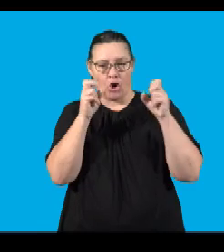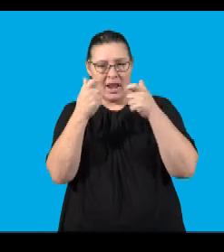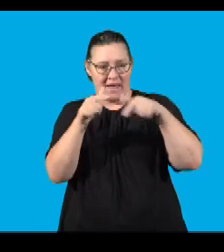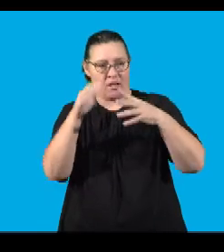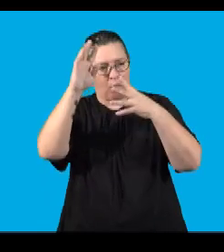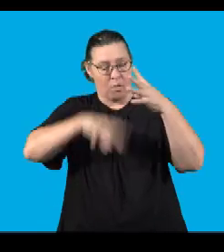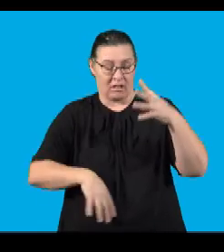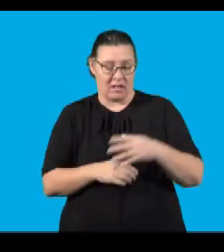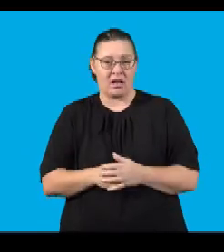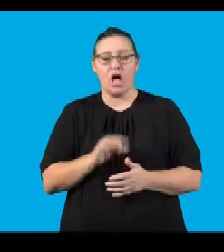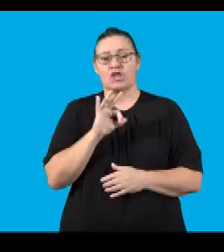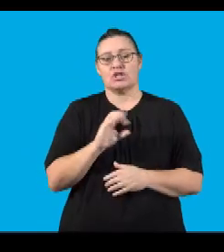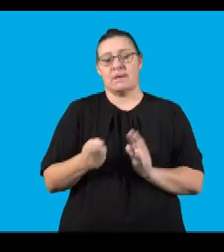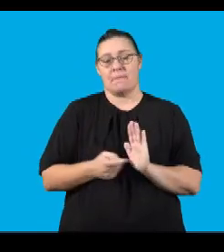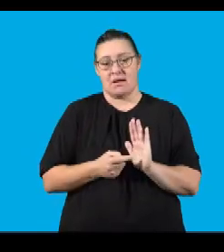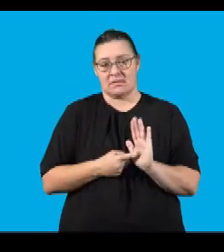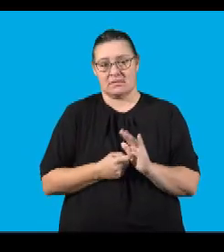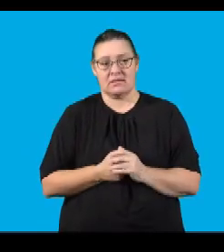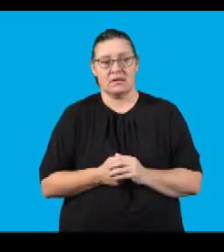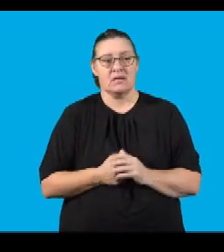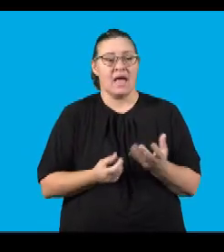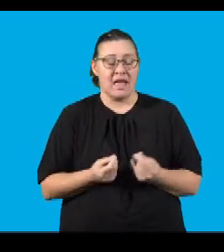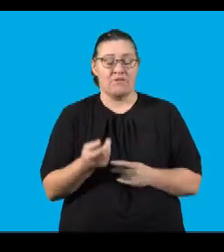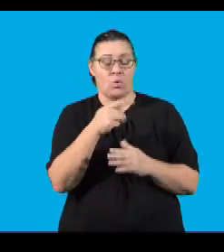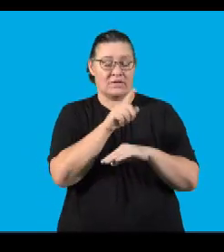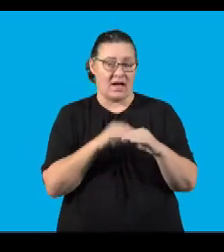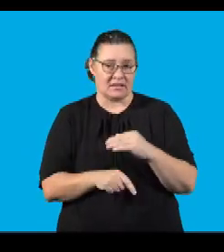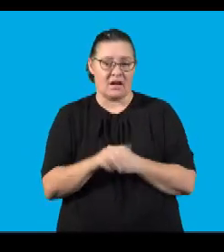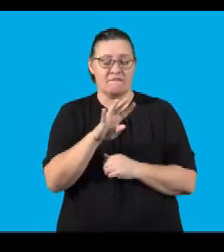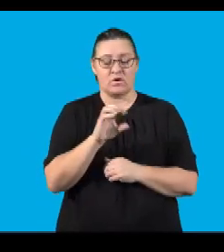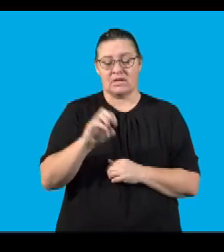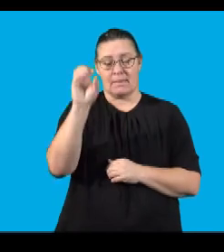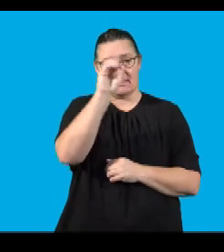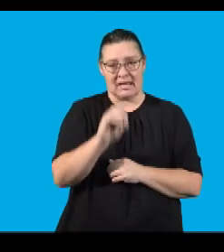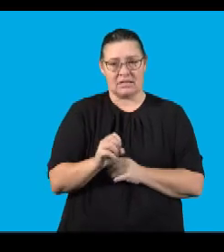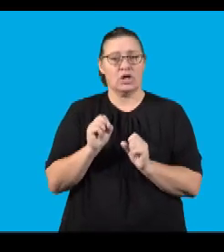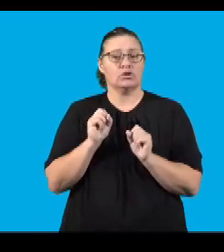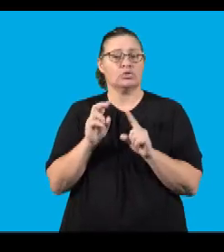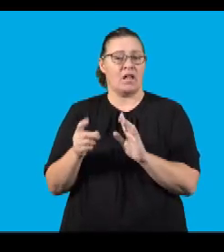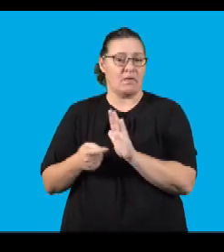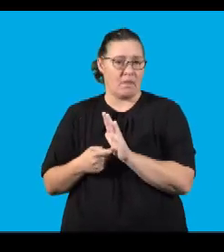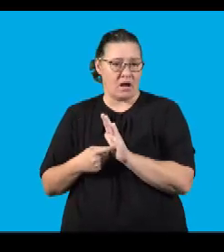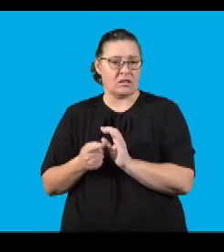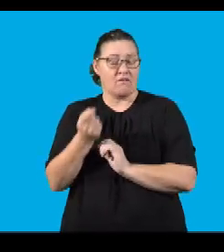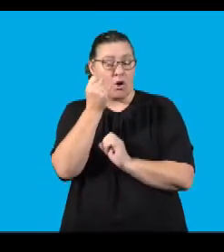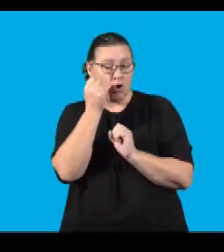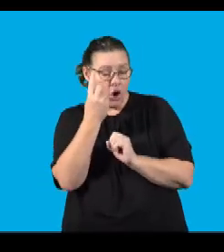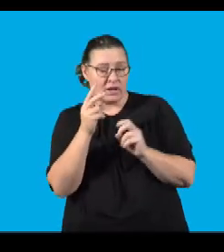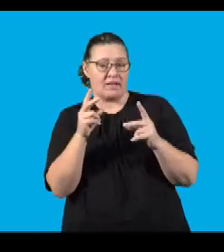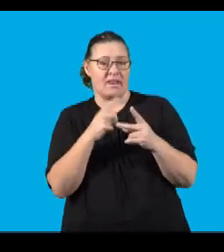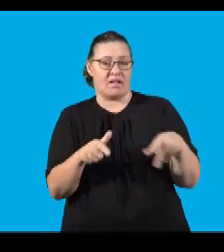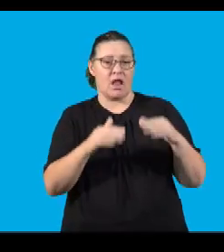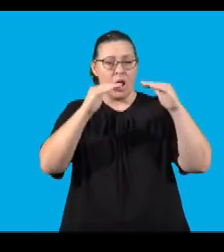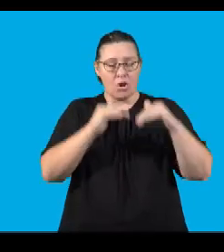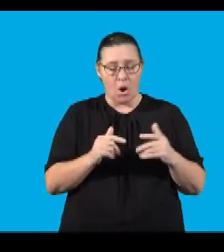the cognitive levels. Again, it's 30 marks. So if we divide that, 40% will be 12 marks of the cognitive levels,